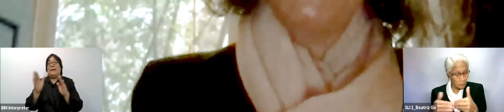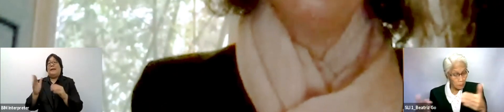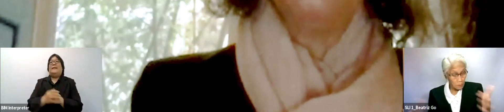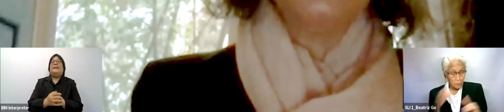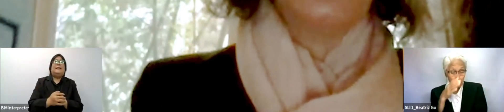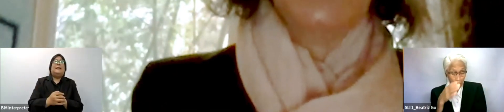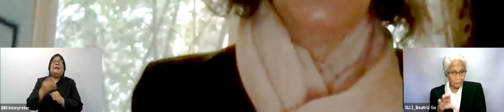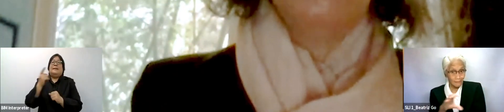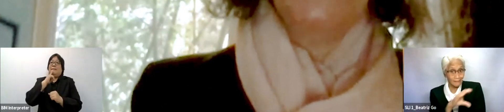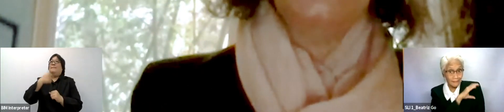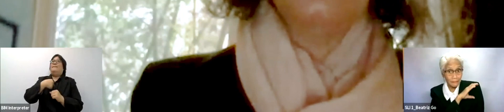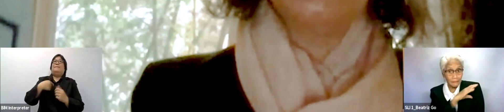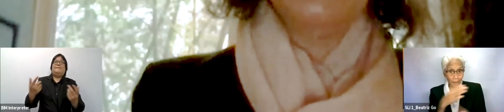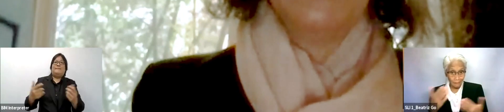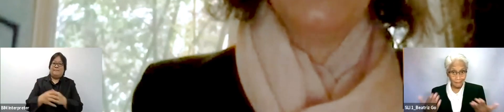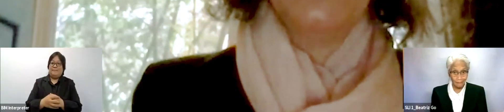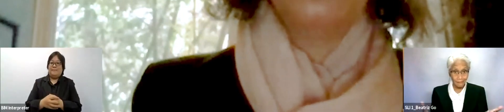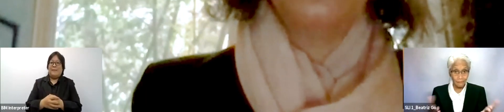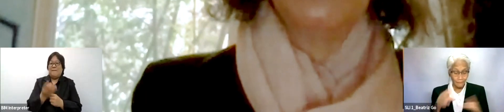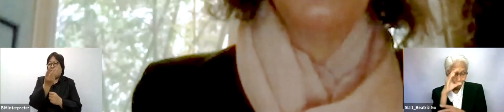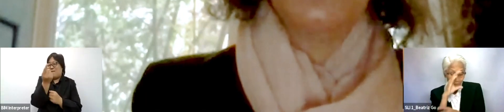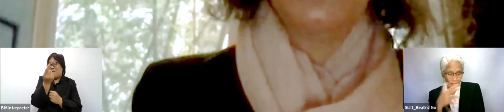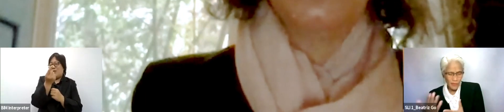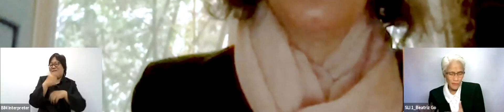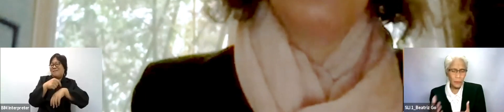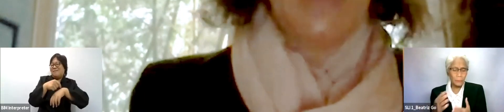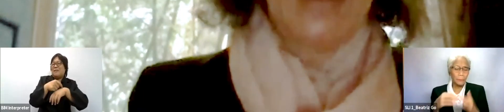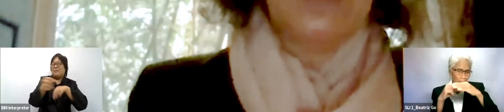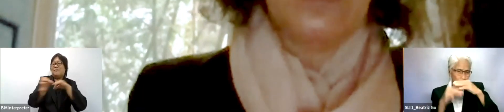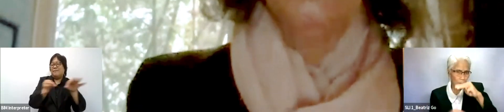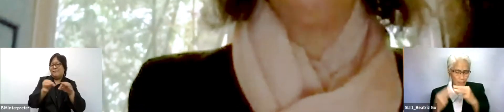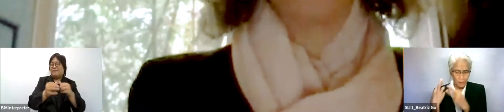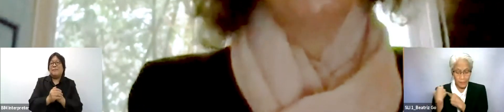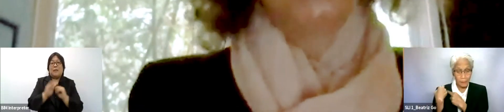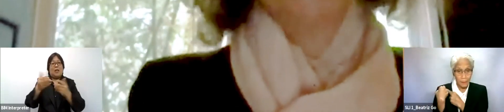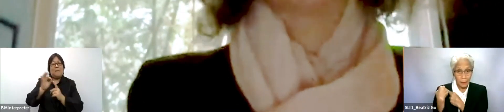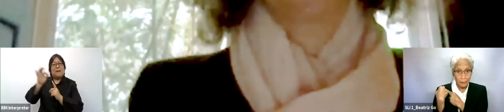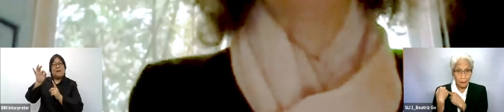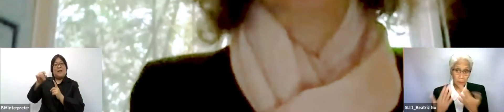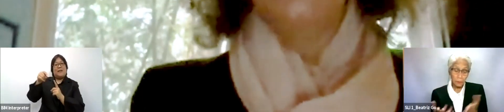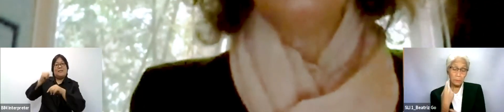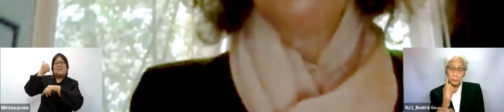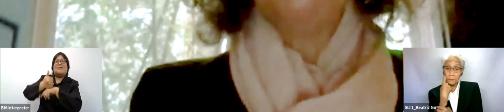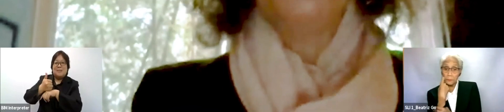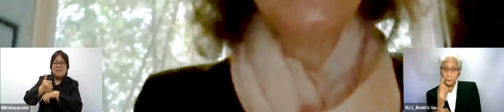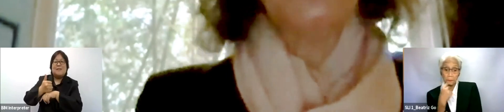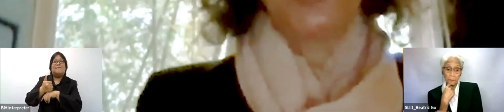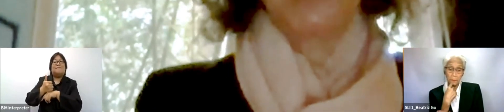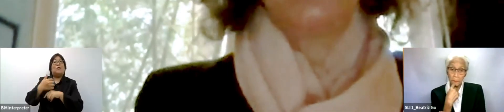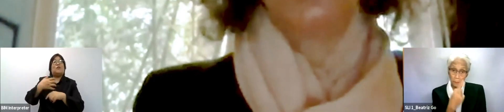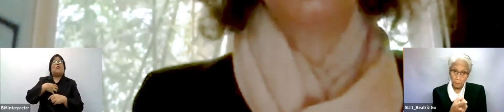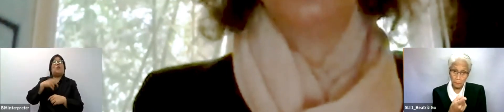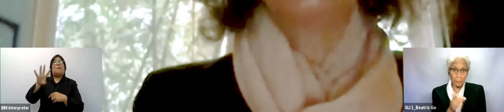in May 2018, Pakistan enacted the Juvenile Justice System Act, which I would say pretty